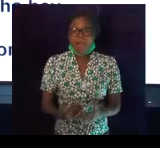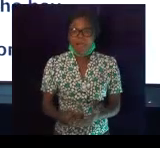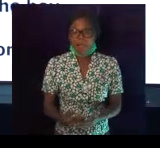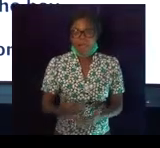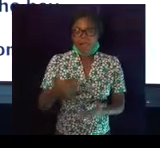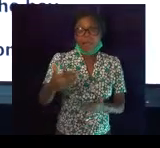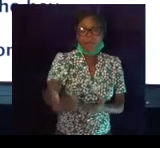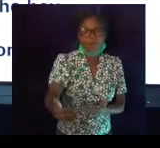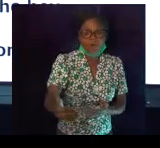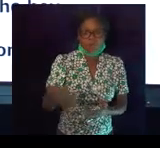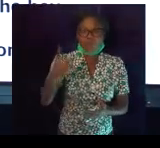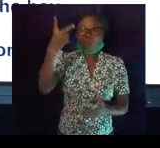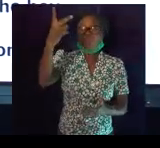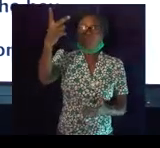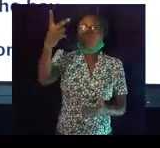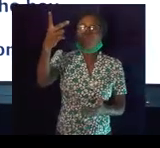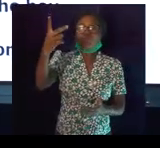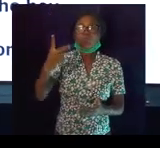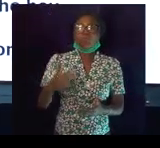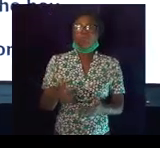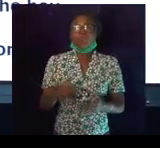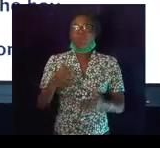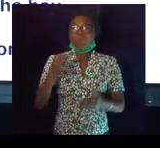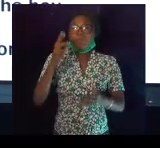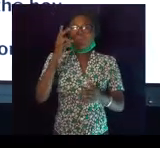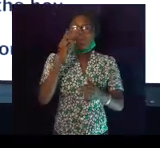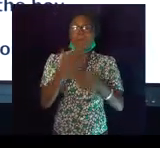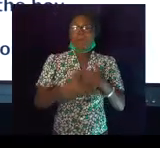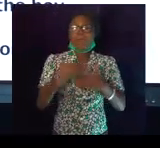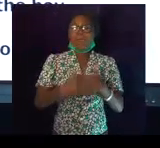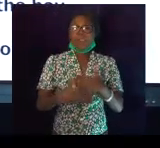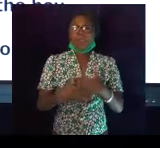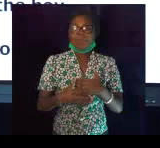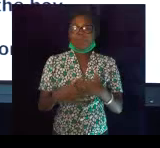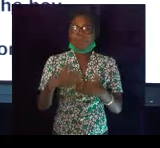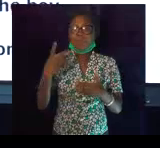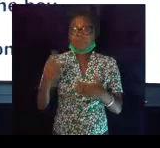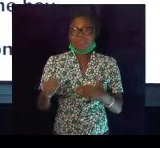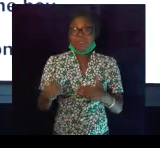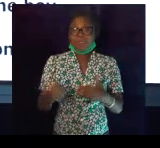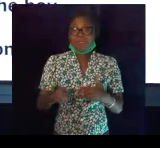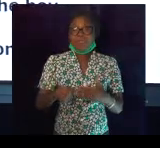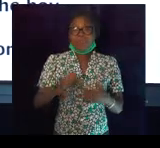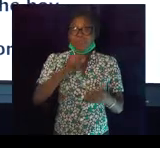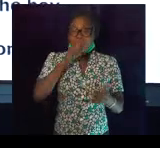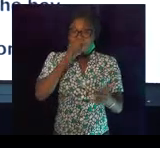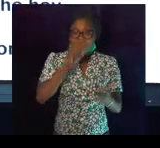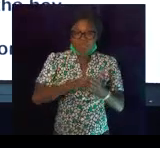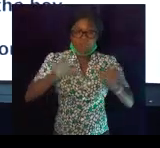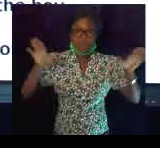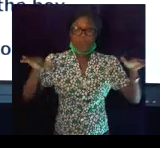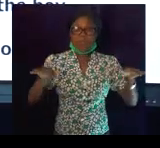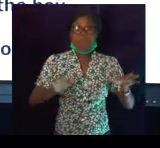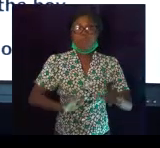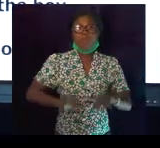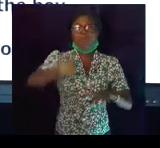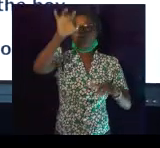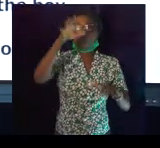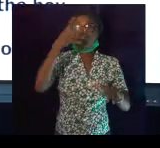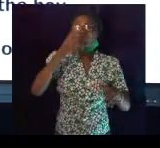bought 2 loaves of bread. The bird flew through the